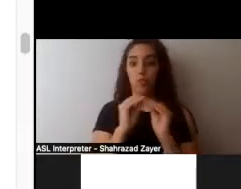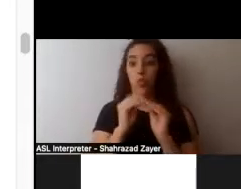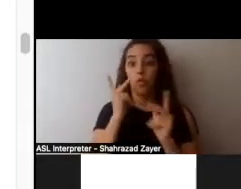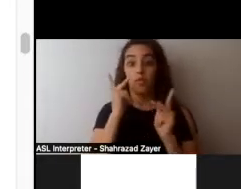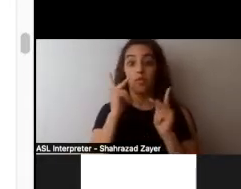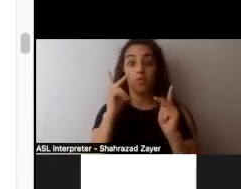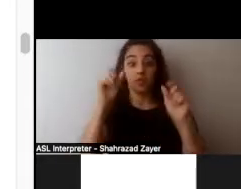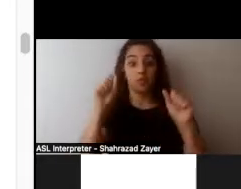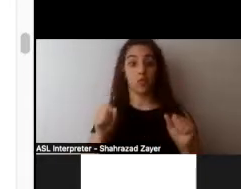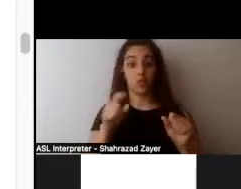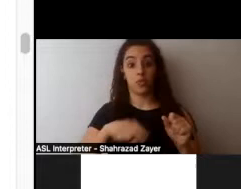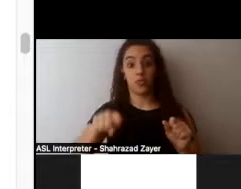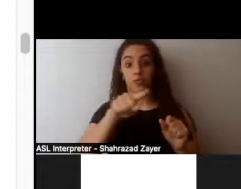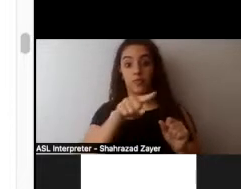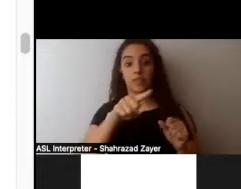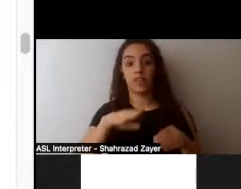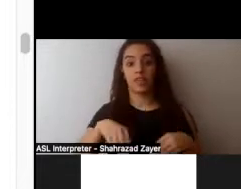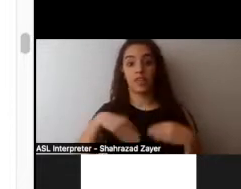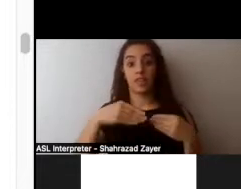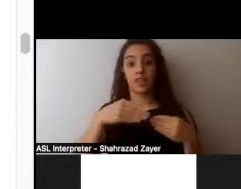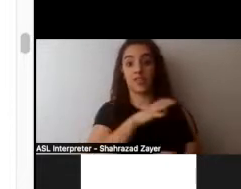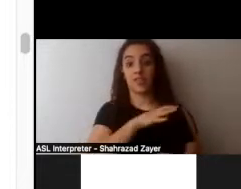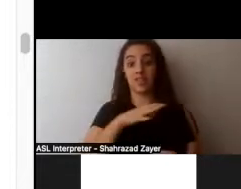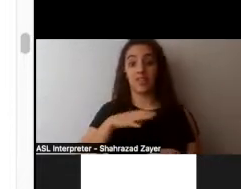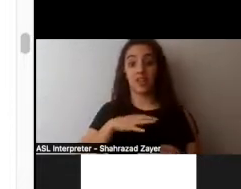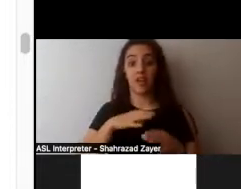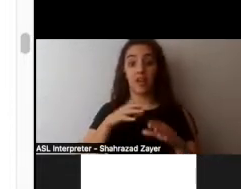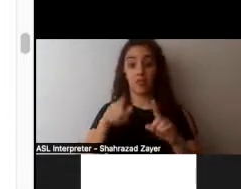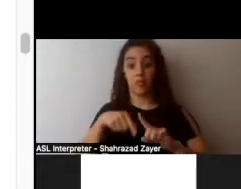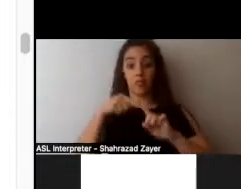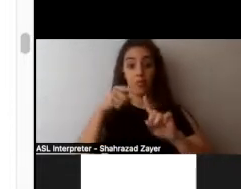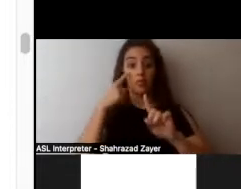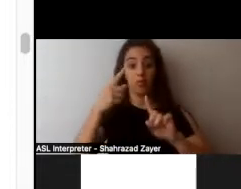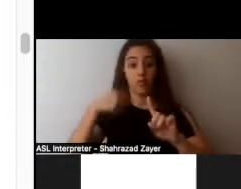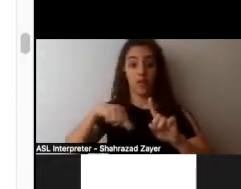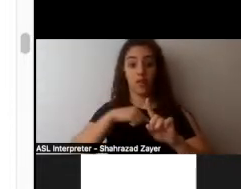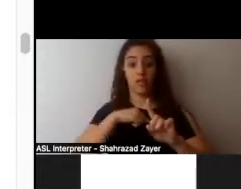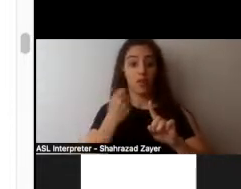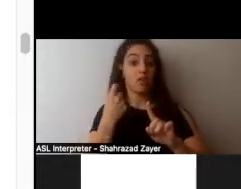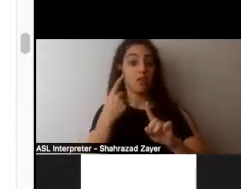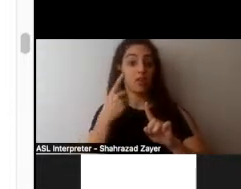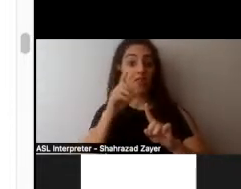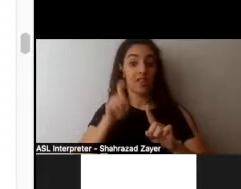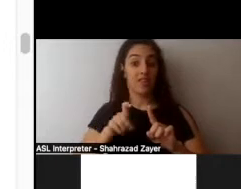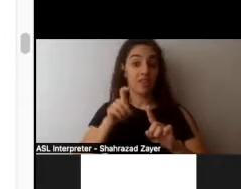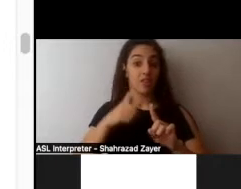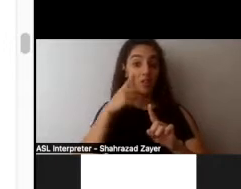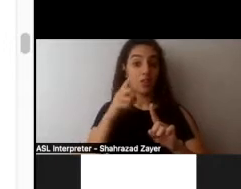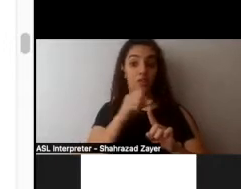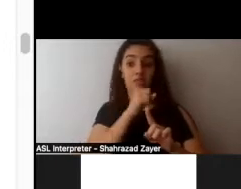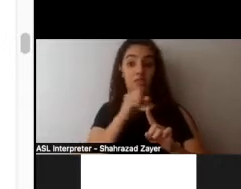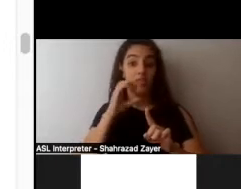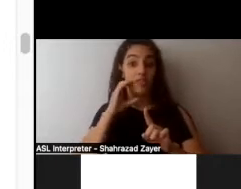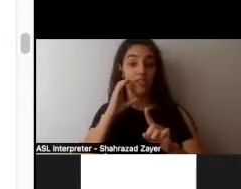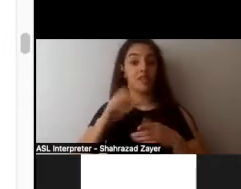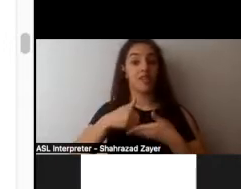starting points to understand the extent of the needs of the older adults, and it helps us to start answering the questions,